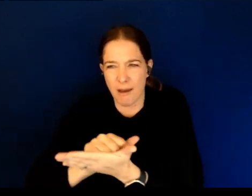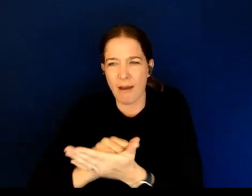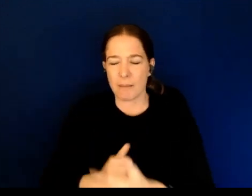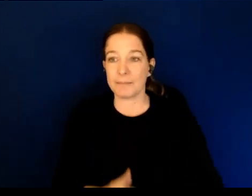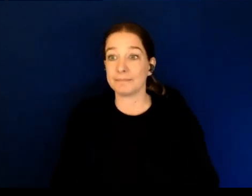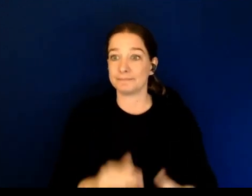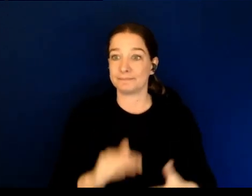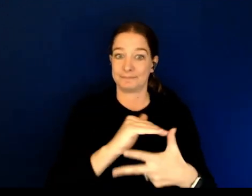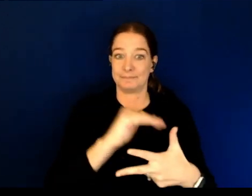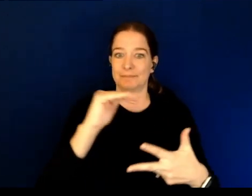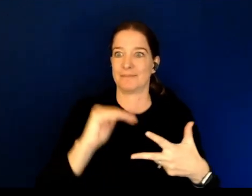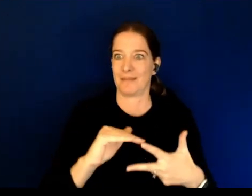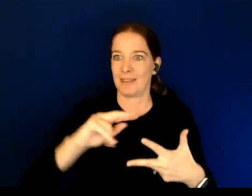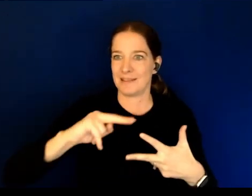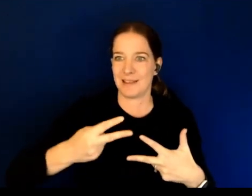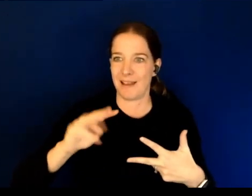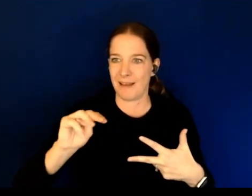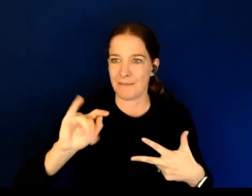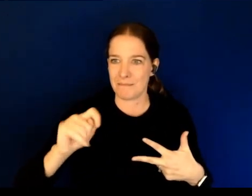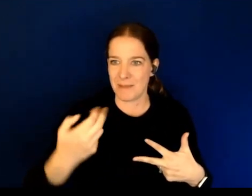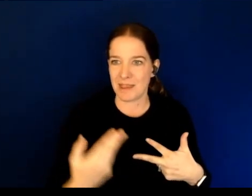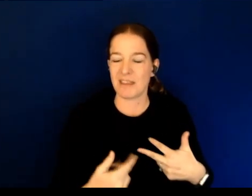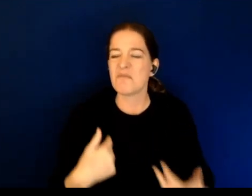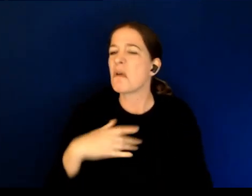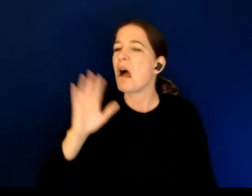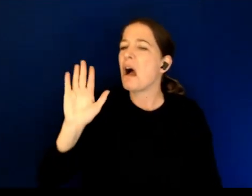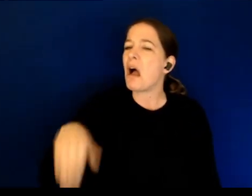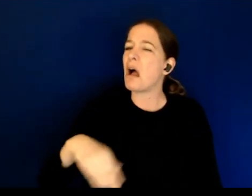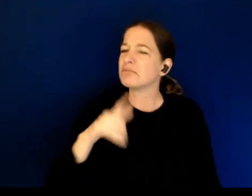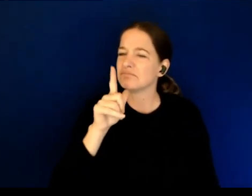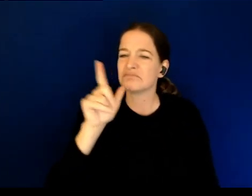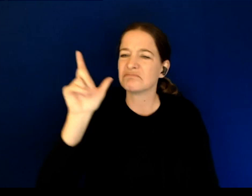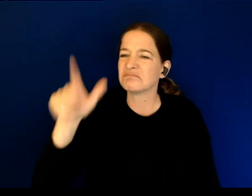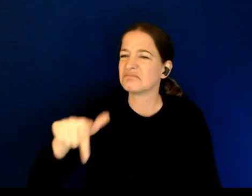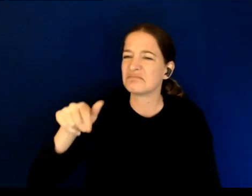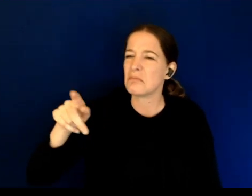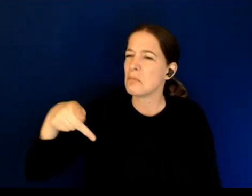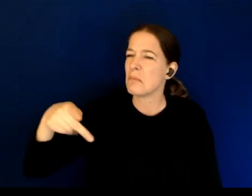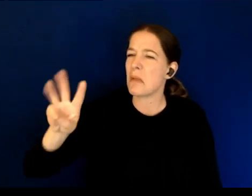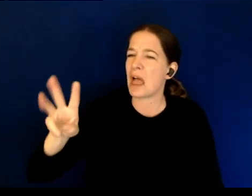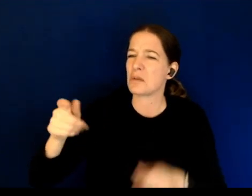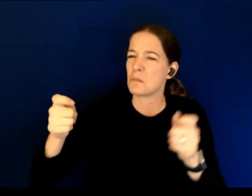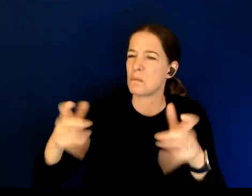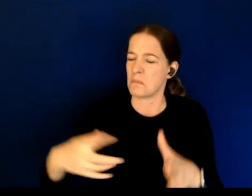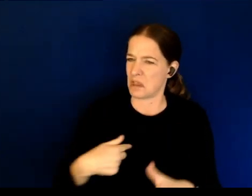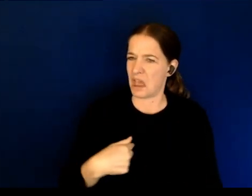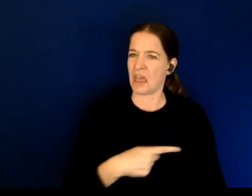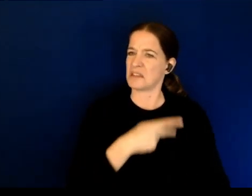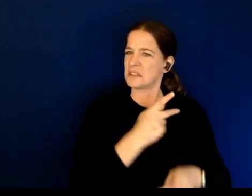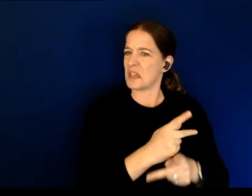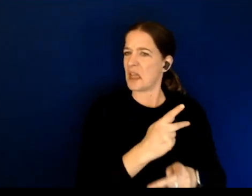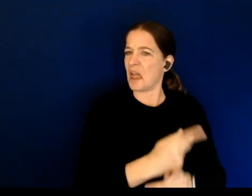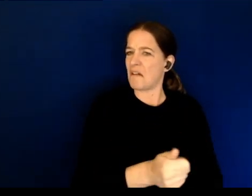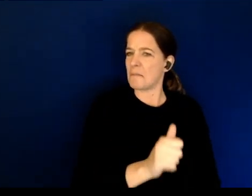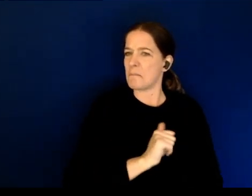Myth two. I don't need a password manager. I can handle passwords